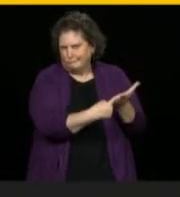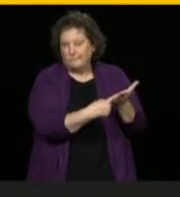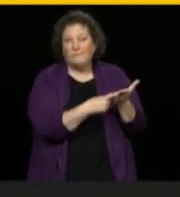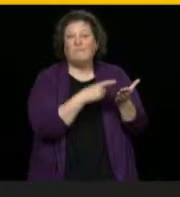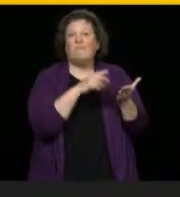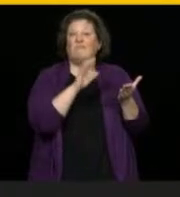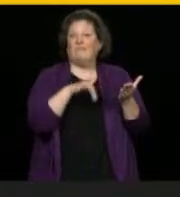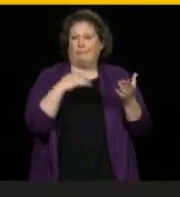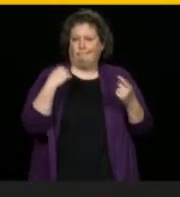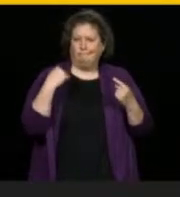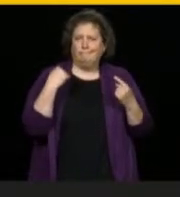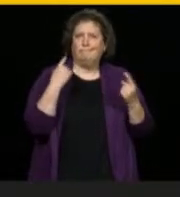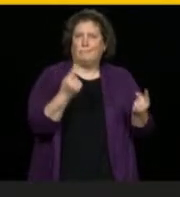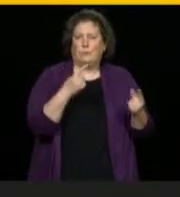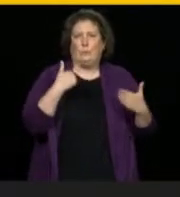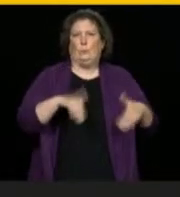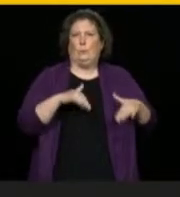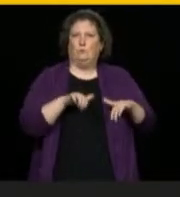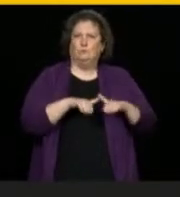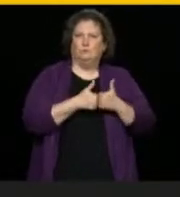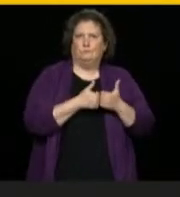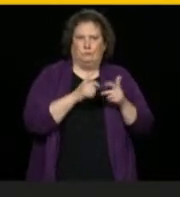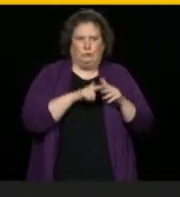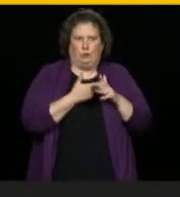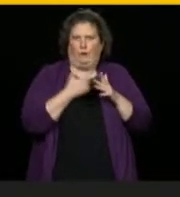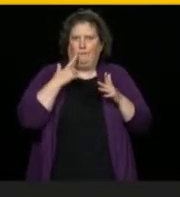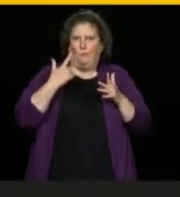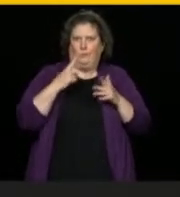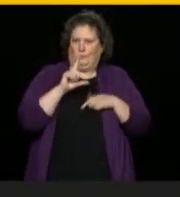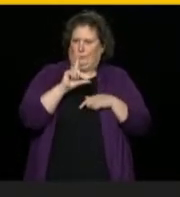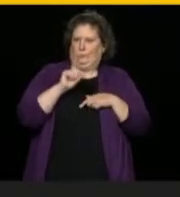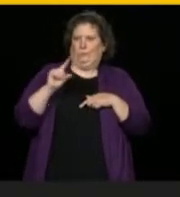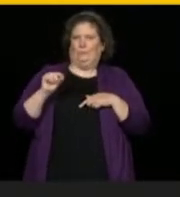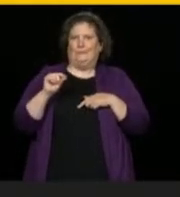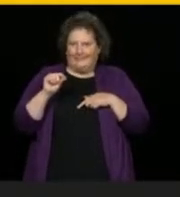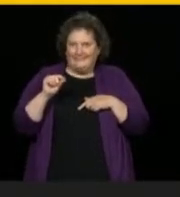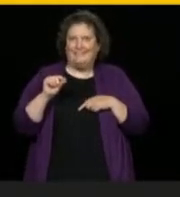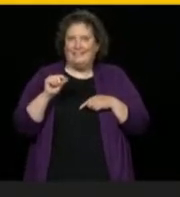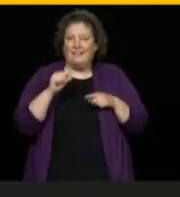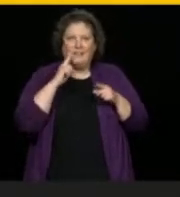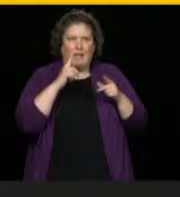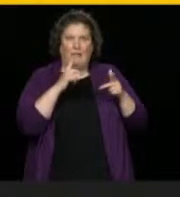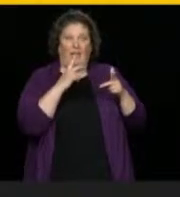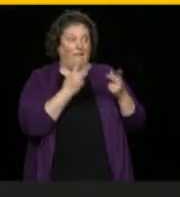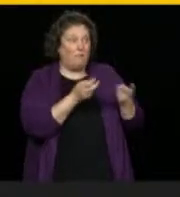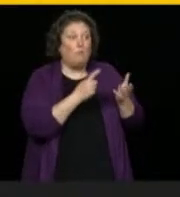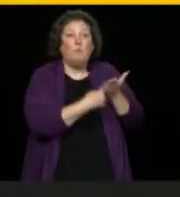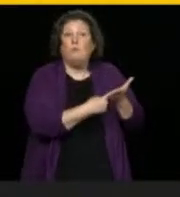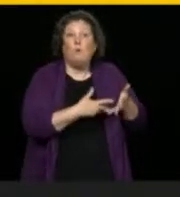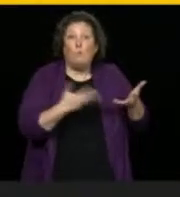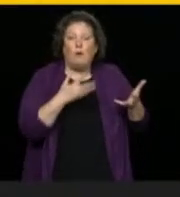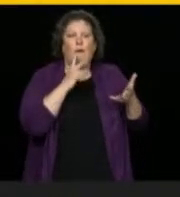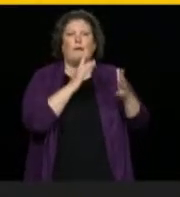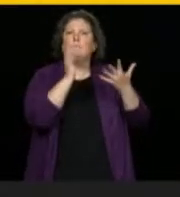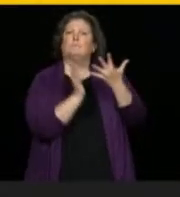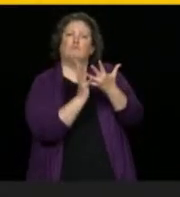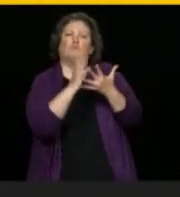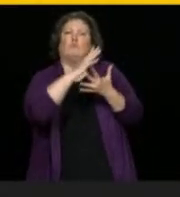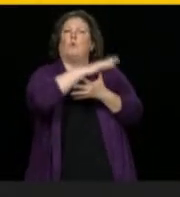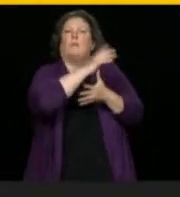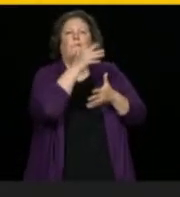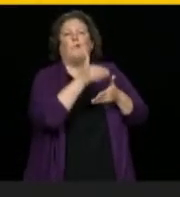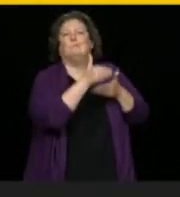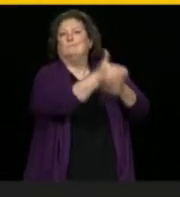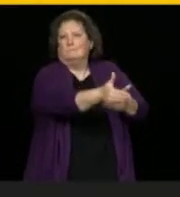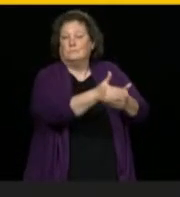challenging start of the year in order to establish our priorities for the weeks and months to come. We started by talking about the pandemic and its impact